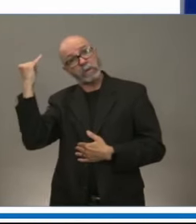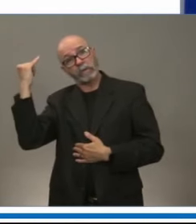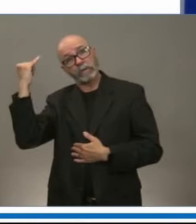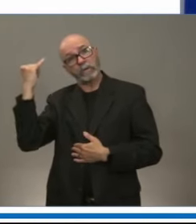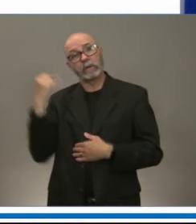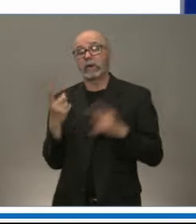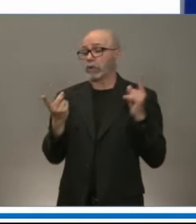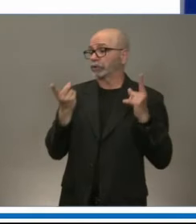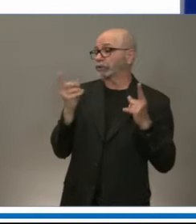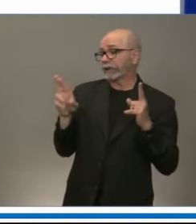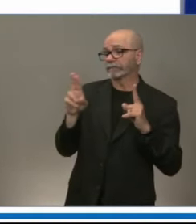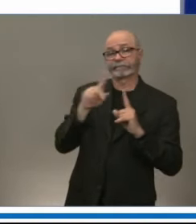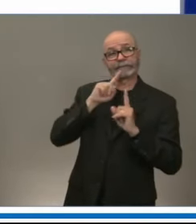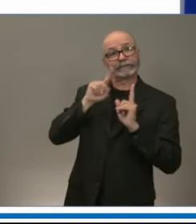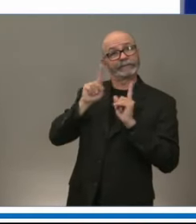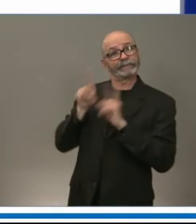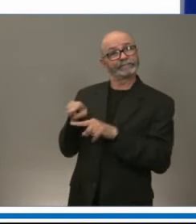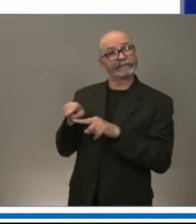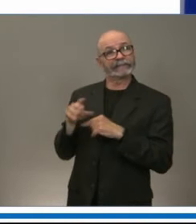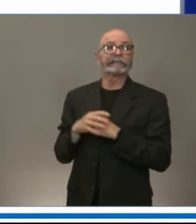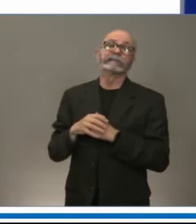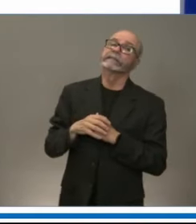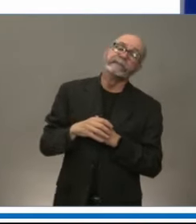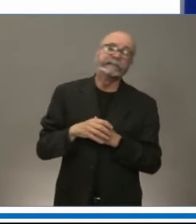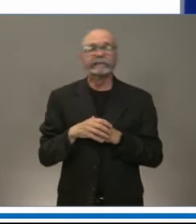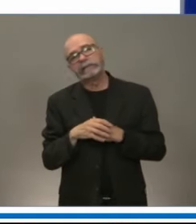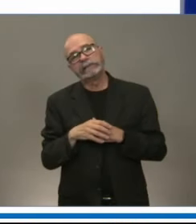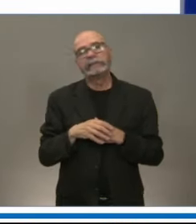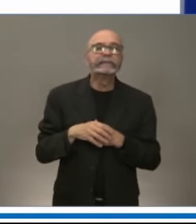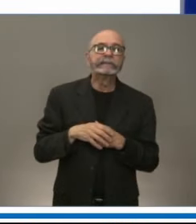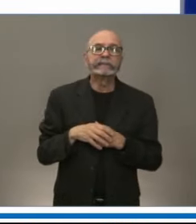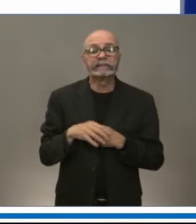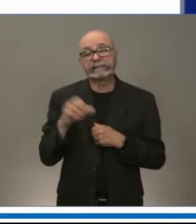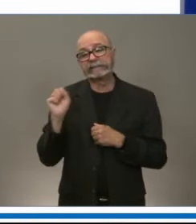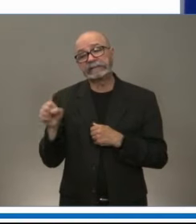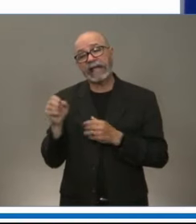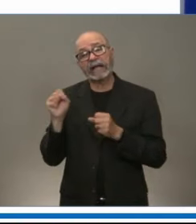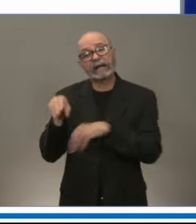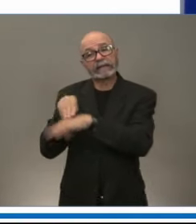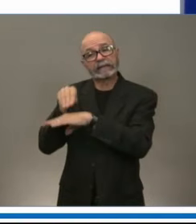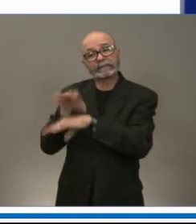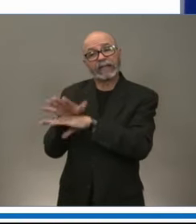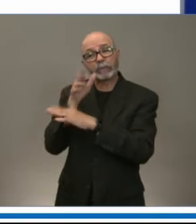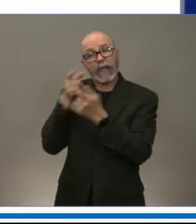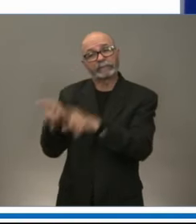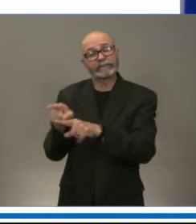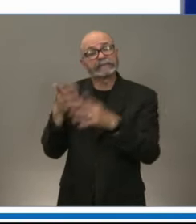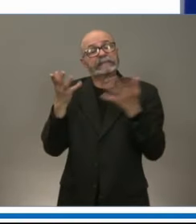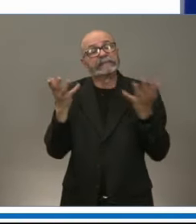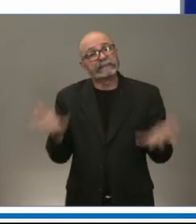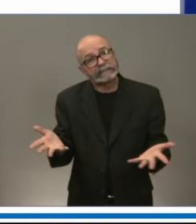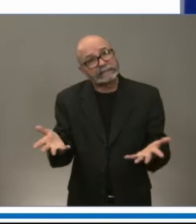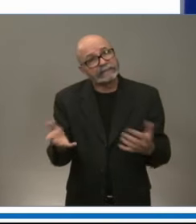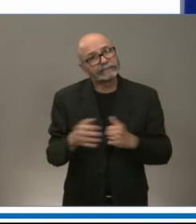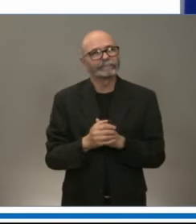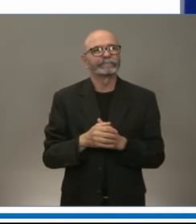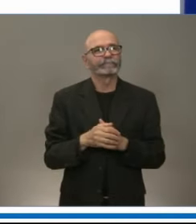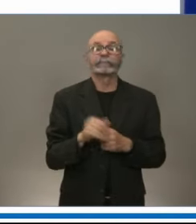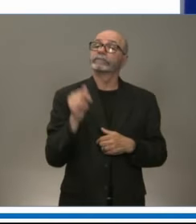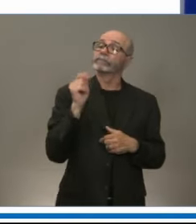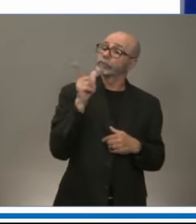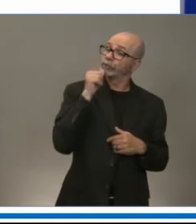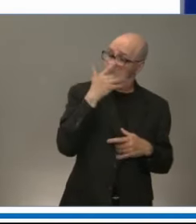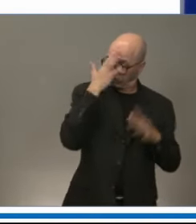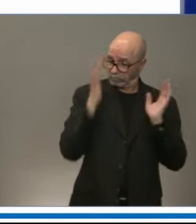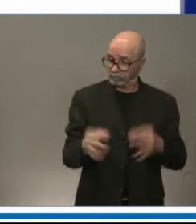cons to that and the benefit of actually staying in their home. But obviously, if families decided to make that choice, then we